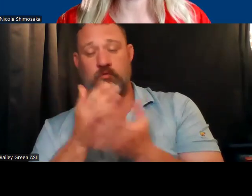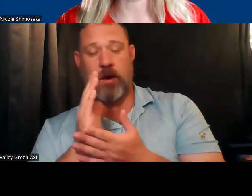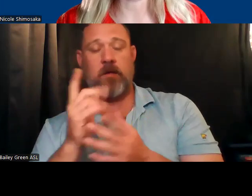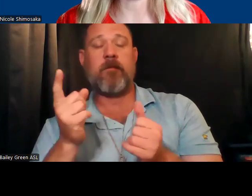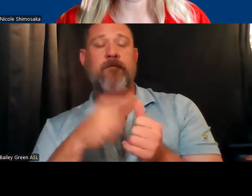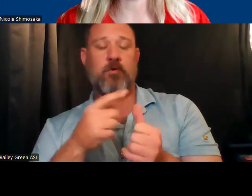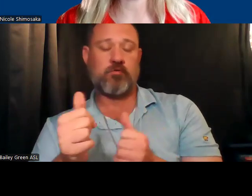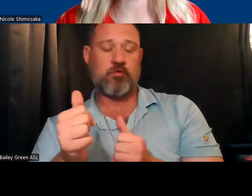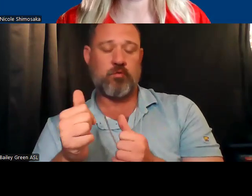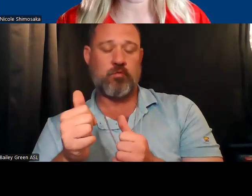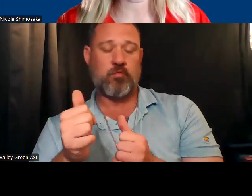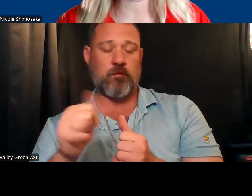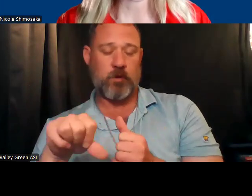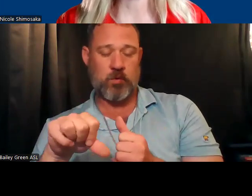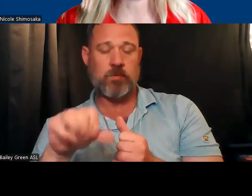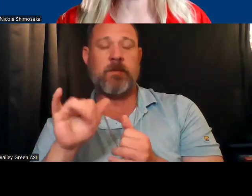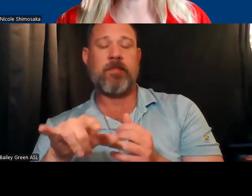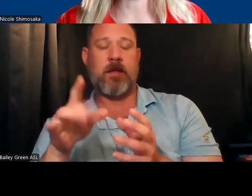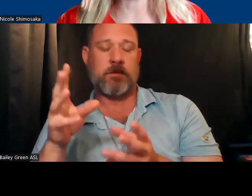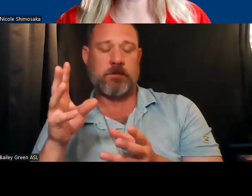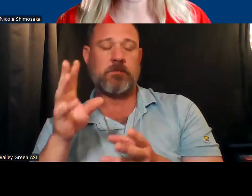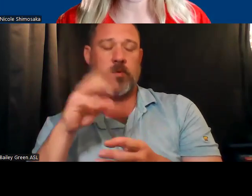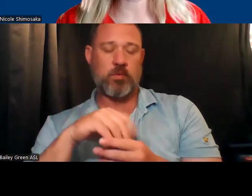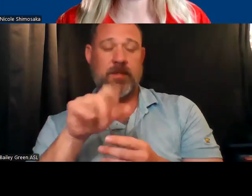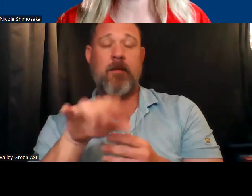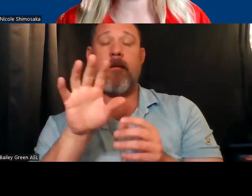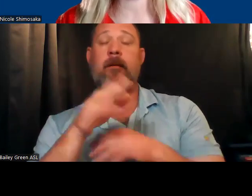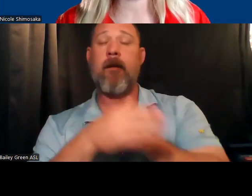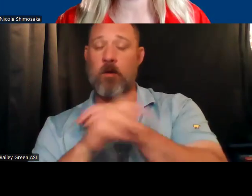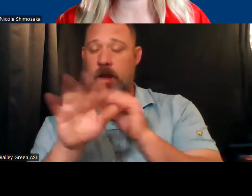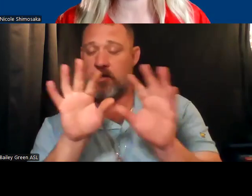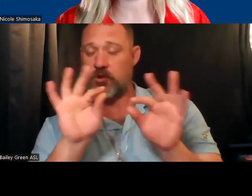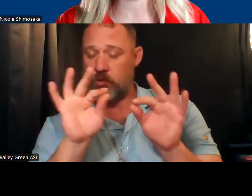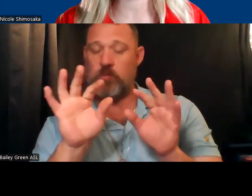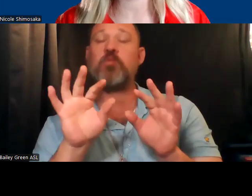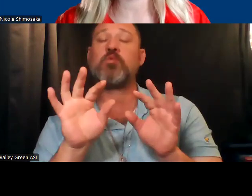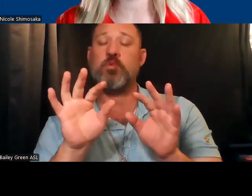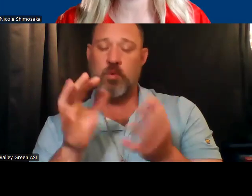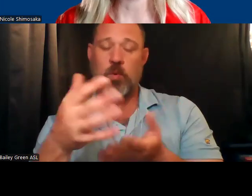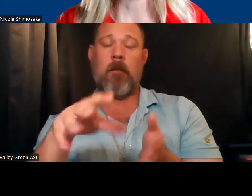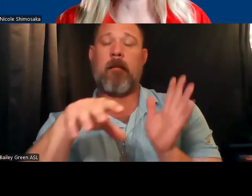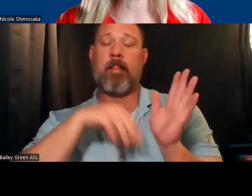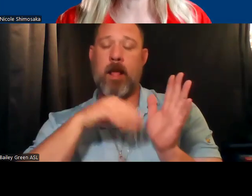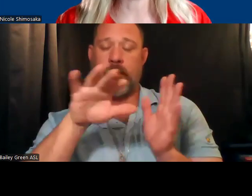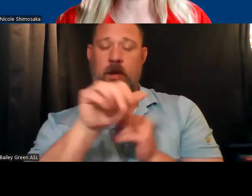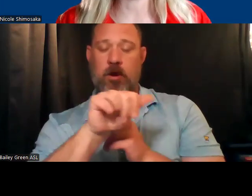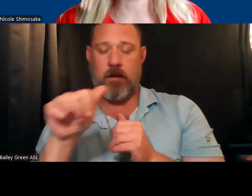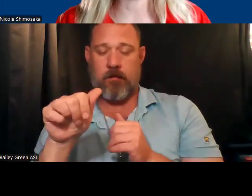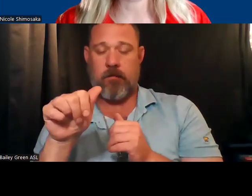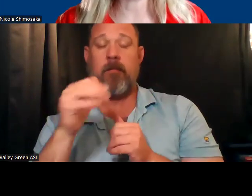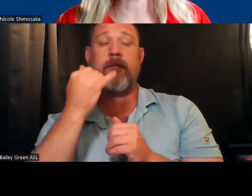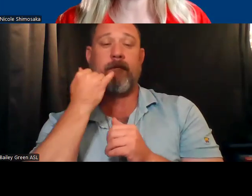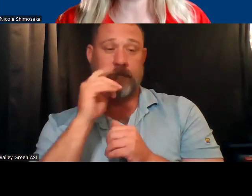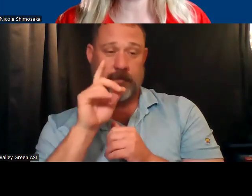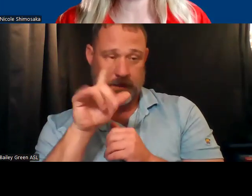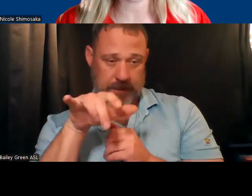refusal that is coming into play, where counties can choose to reclaim their area agency. If they were to do so, these